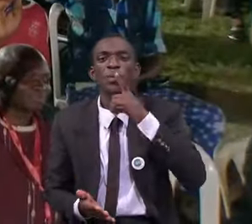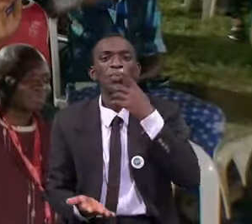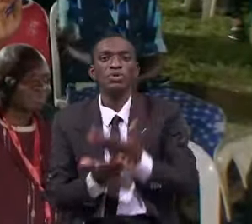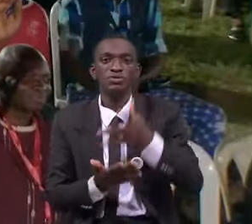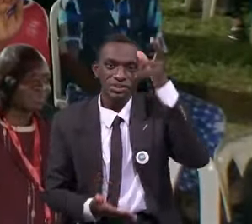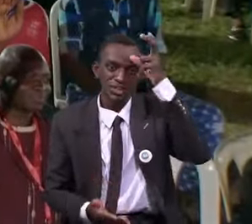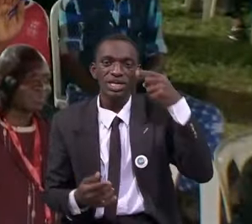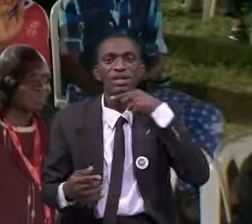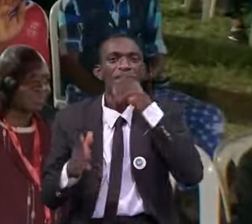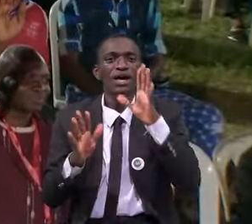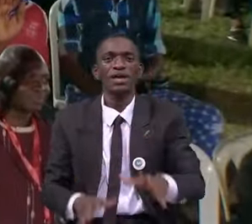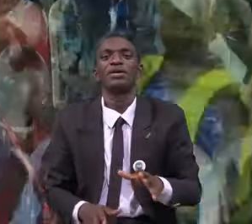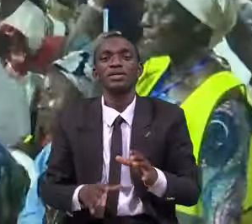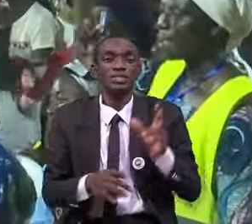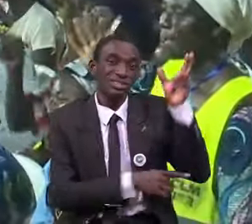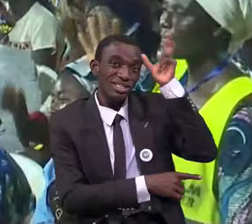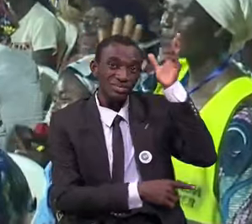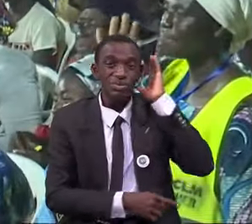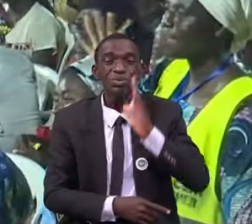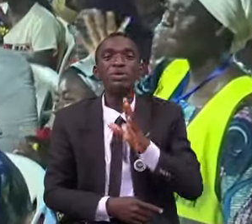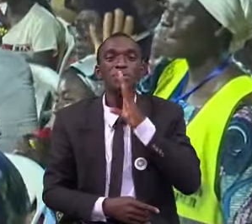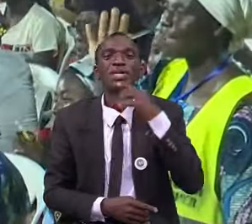He said, liar will be a liar in your life.